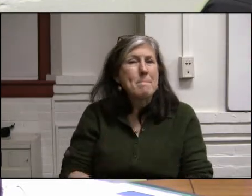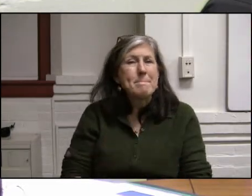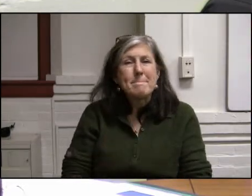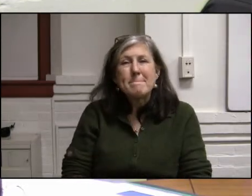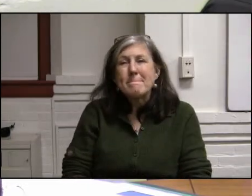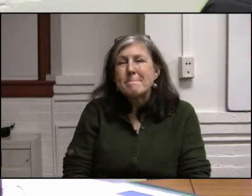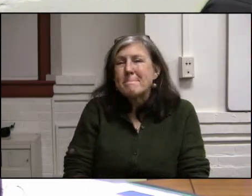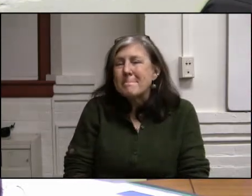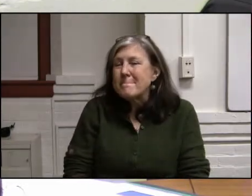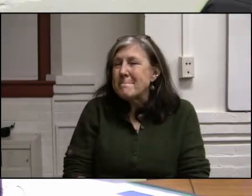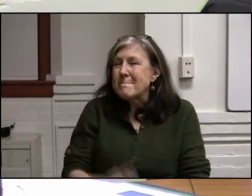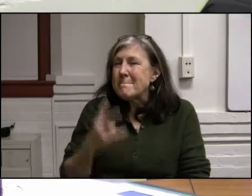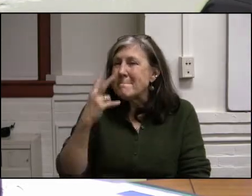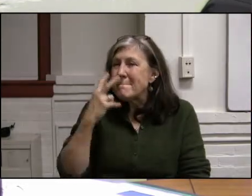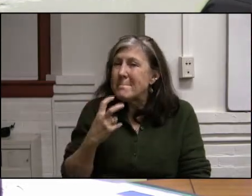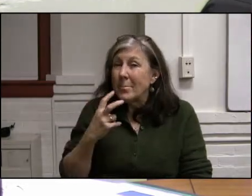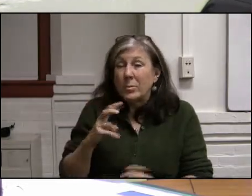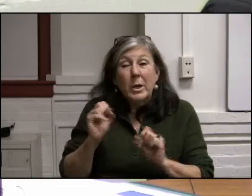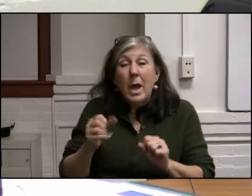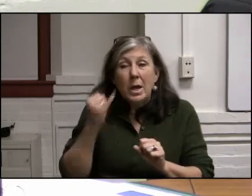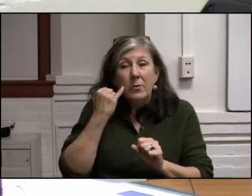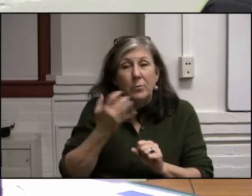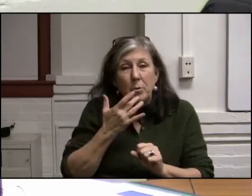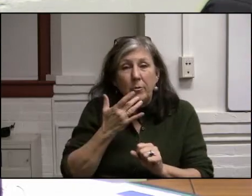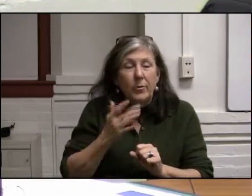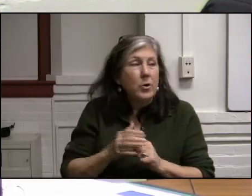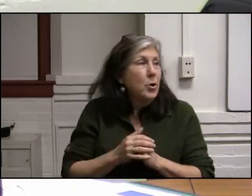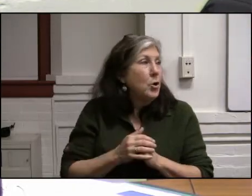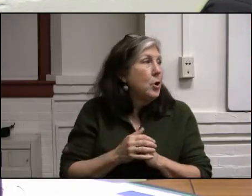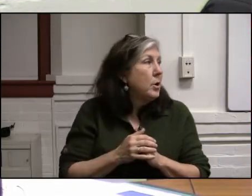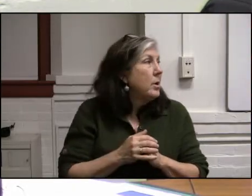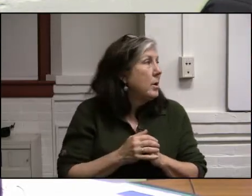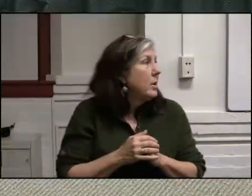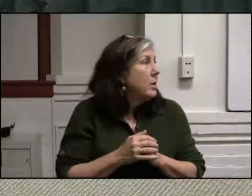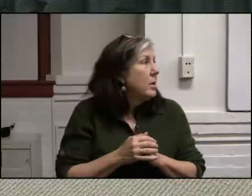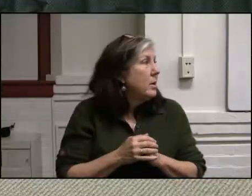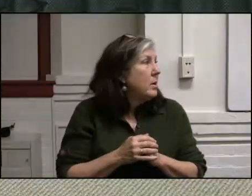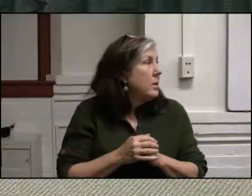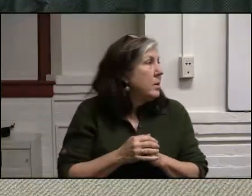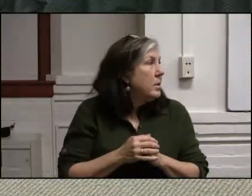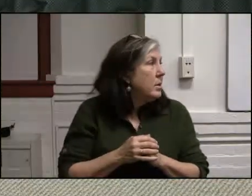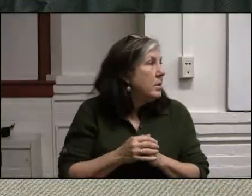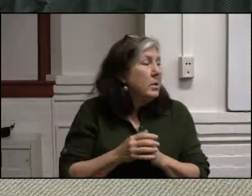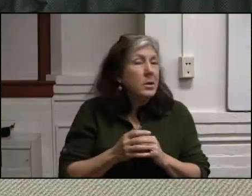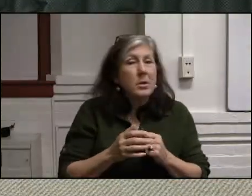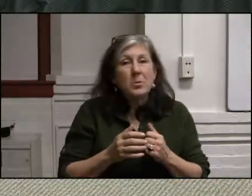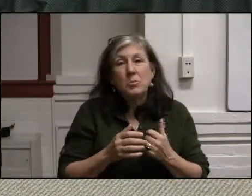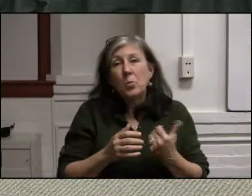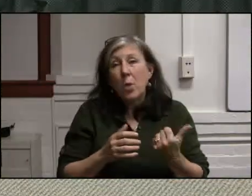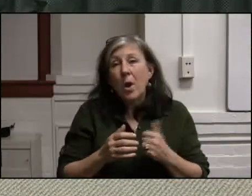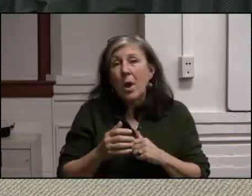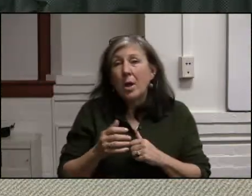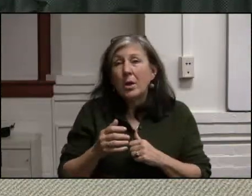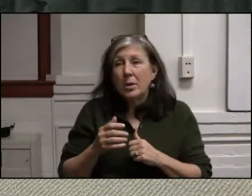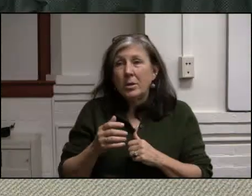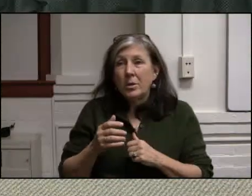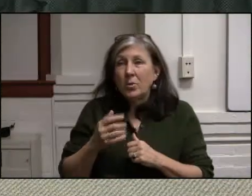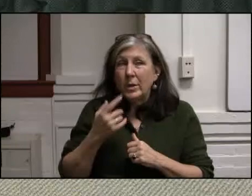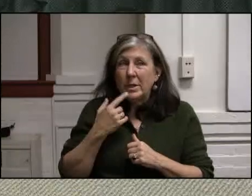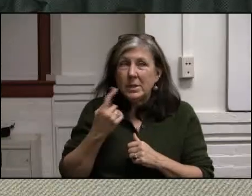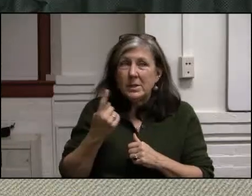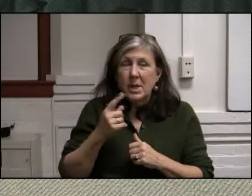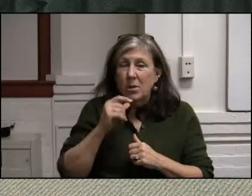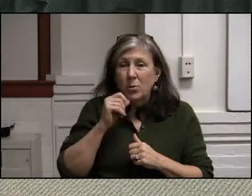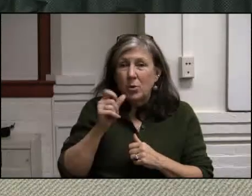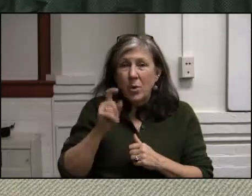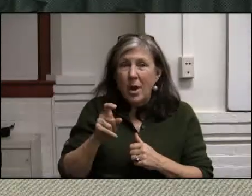ambition. Thought I'd throw it We out can there. do it if that's what you We did prefer. successfully push one of the presentations off. You did push one of the Maybe two, preservation